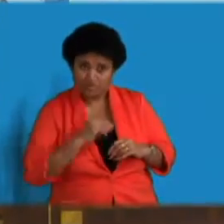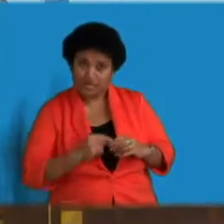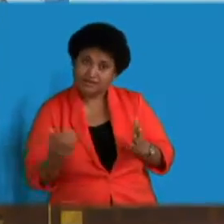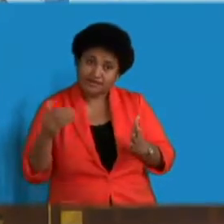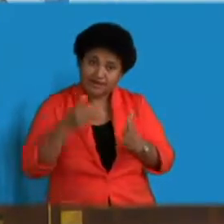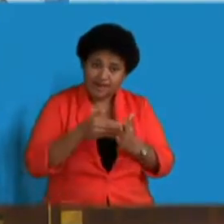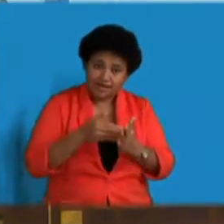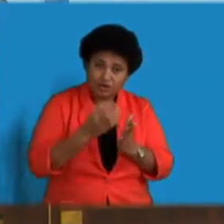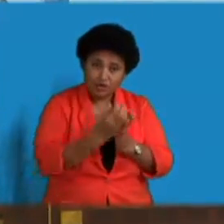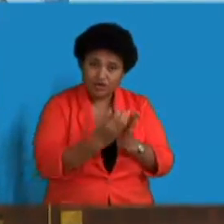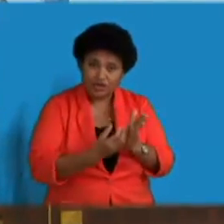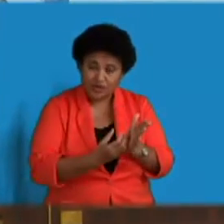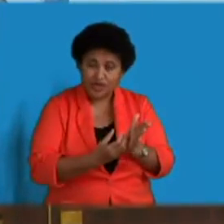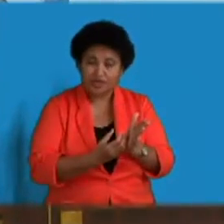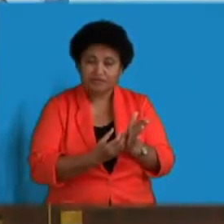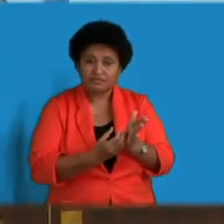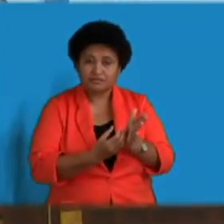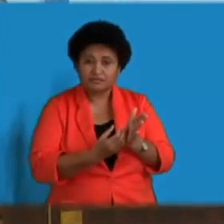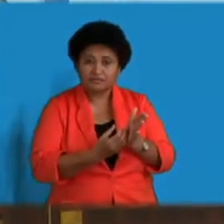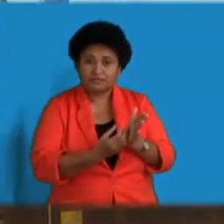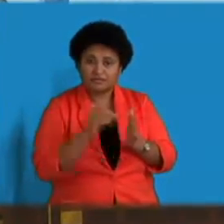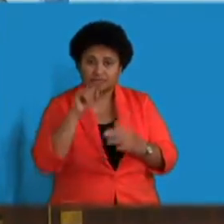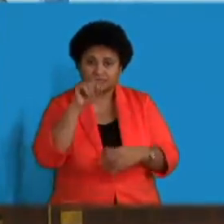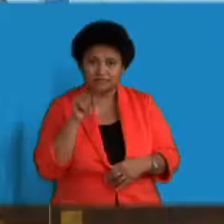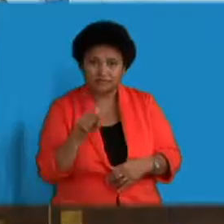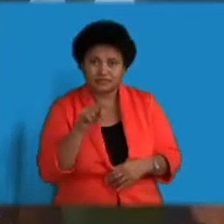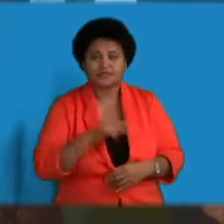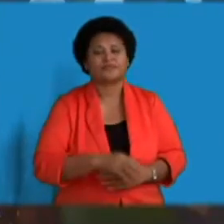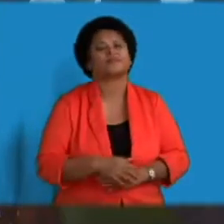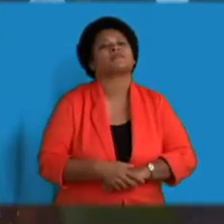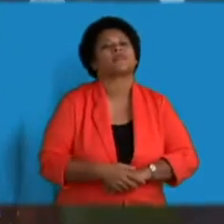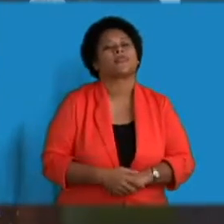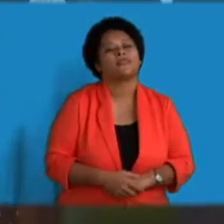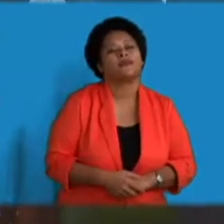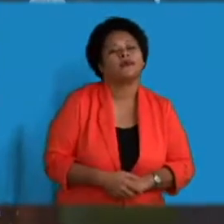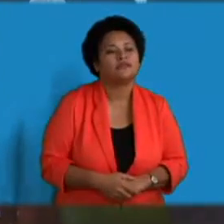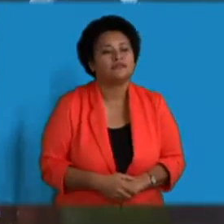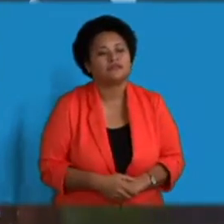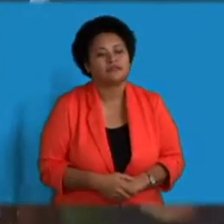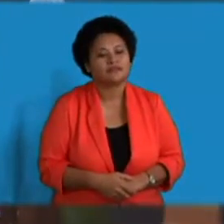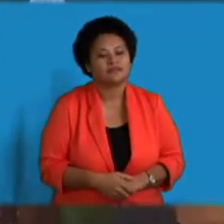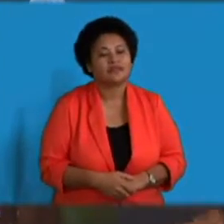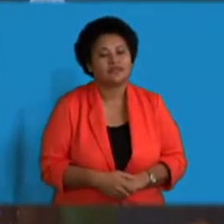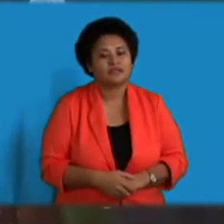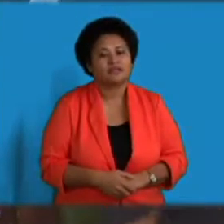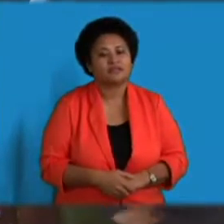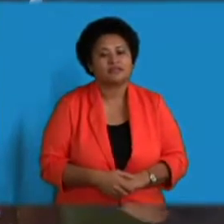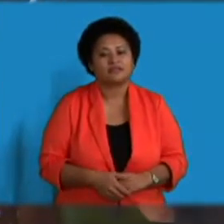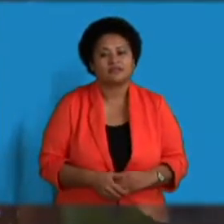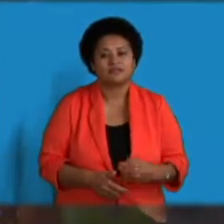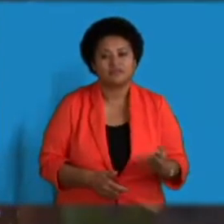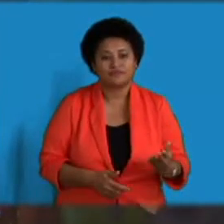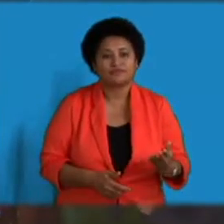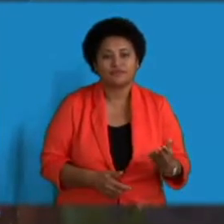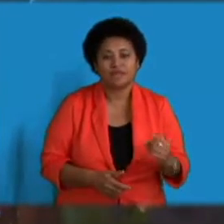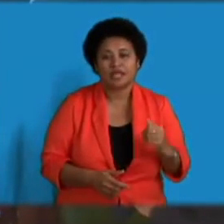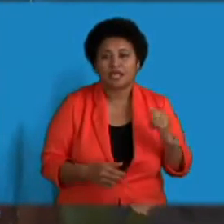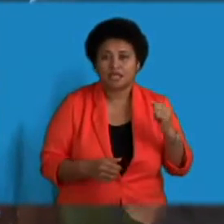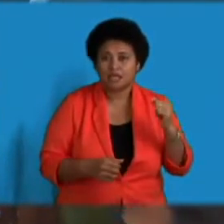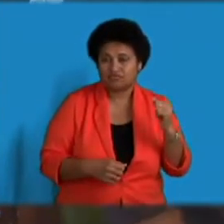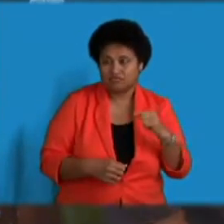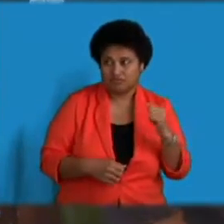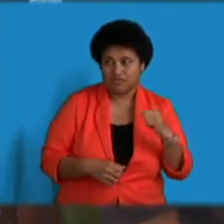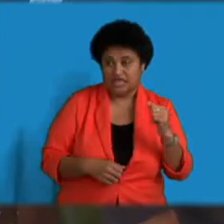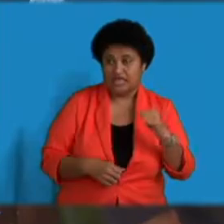as part of the curriculum. Thank you, Honourable Minister. Madam Speaker, almost